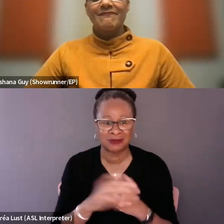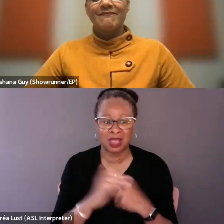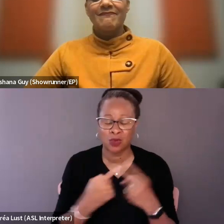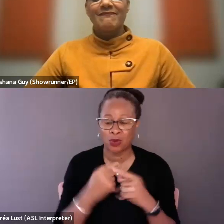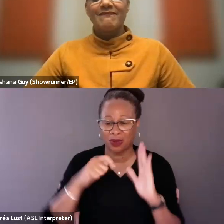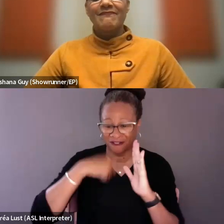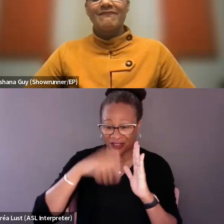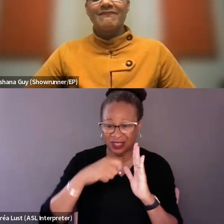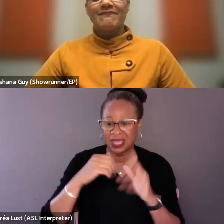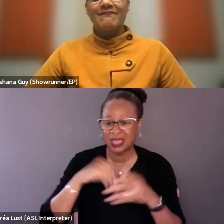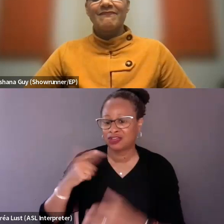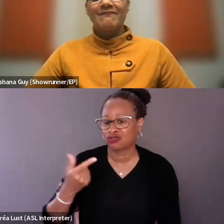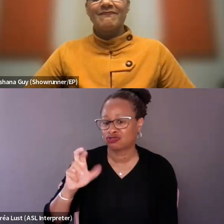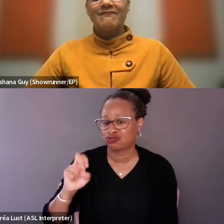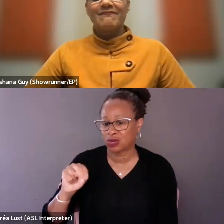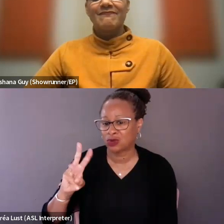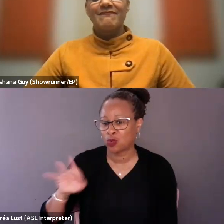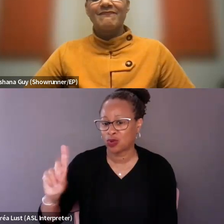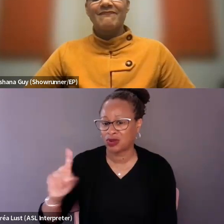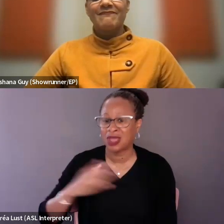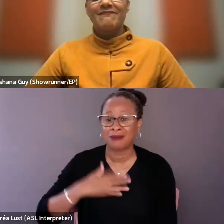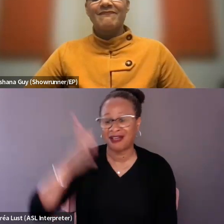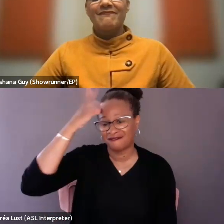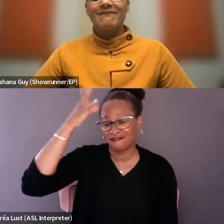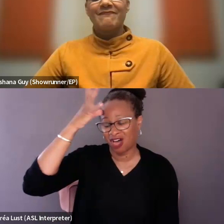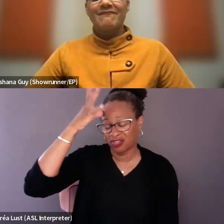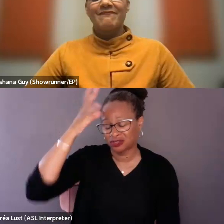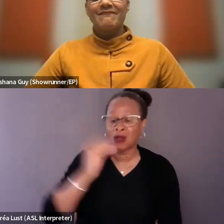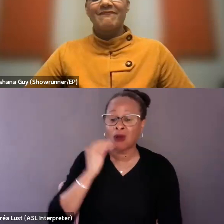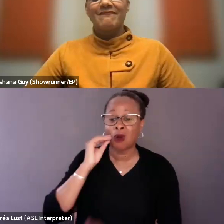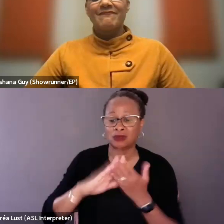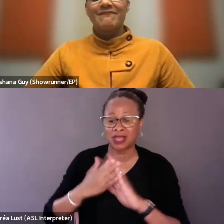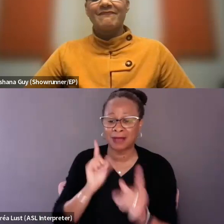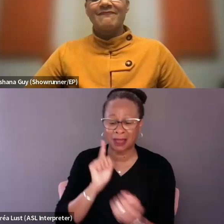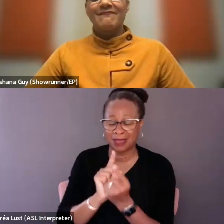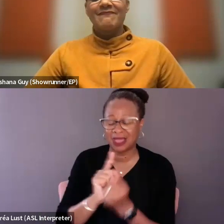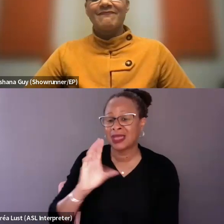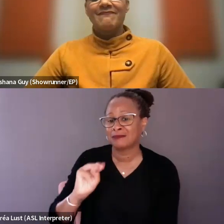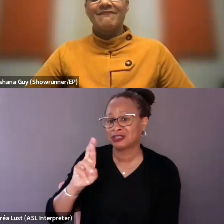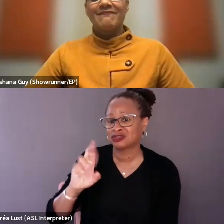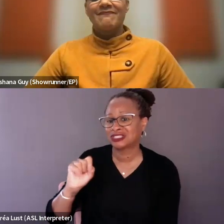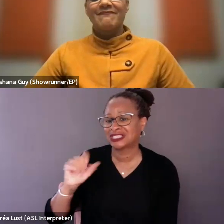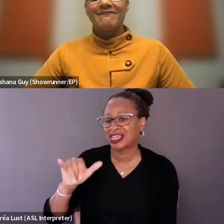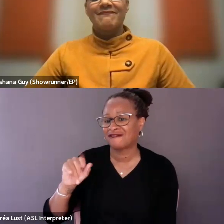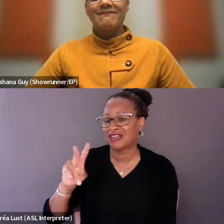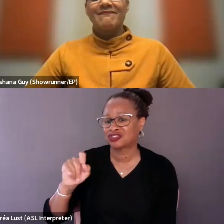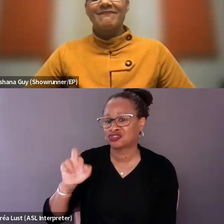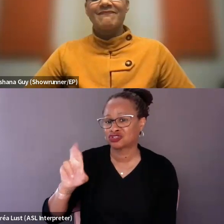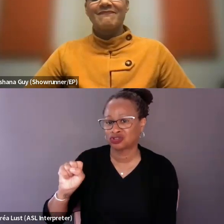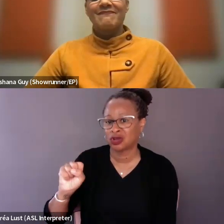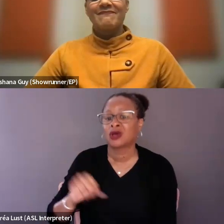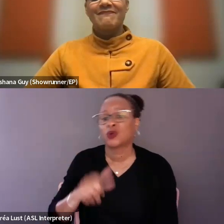in Greenwood, my father's hometown, I met Mr. Sylvester, who knew my